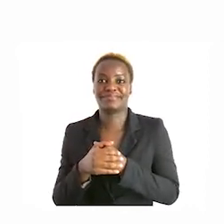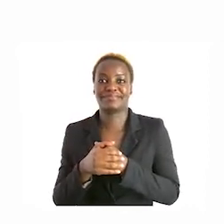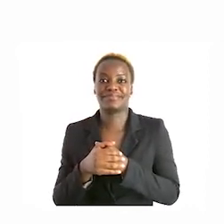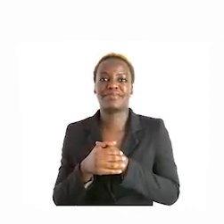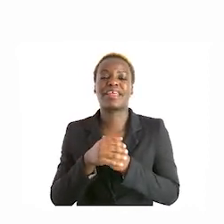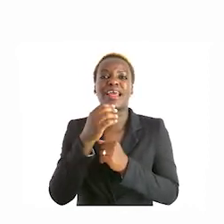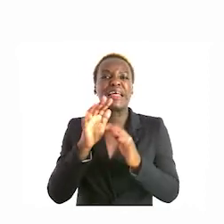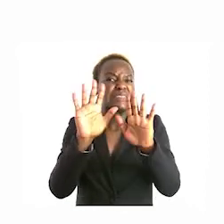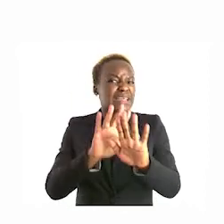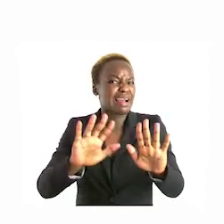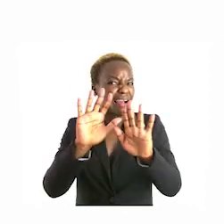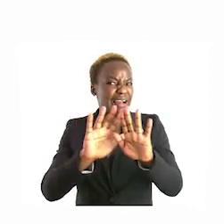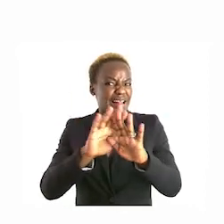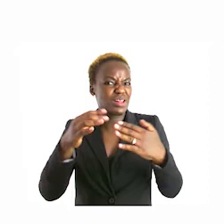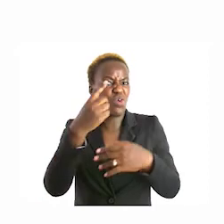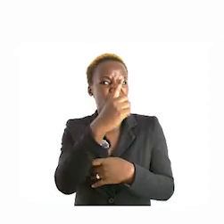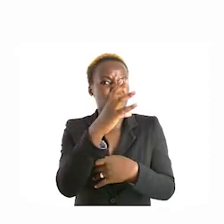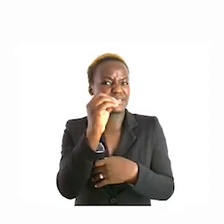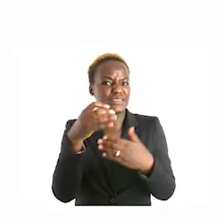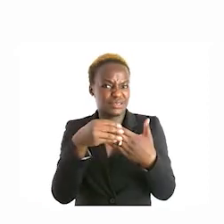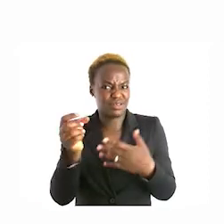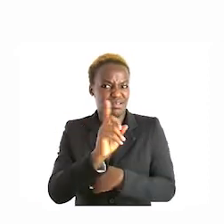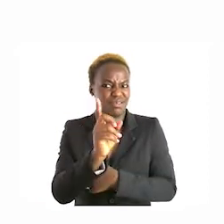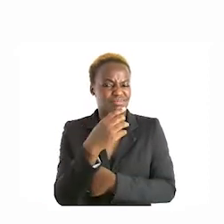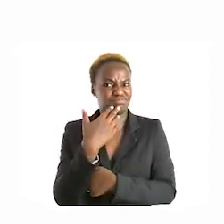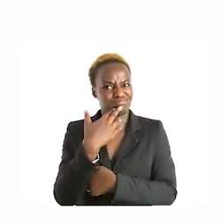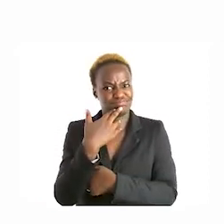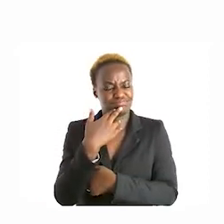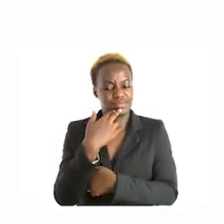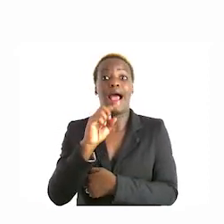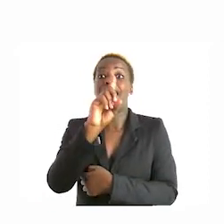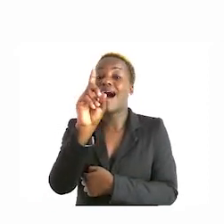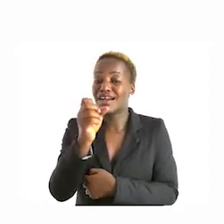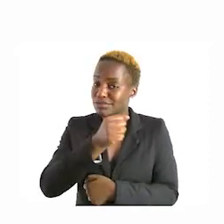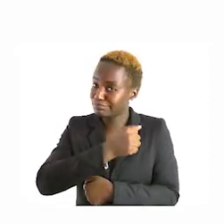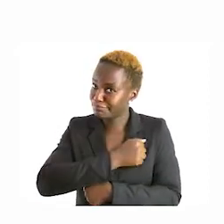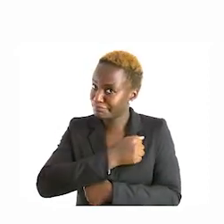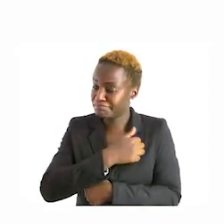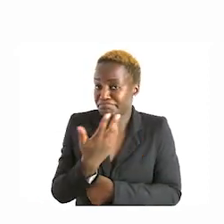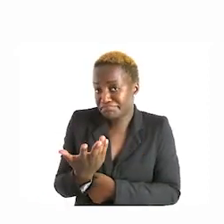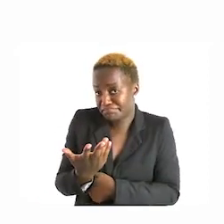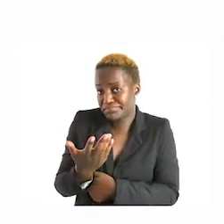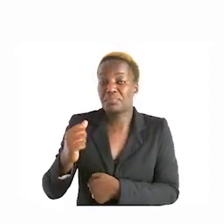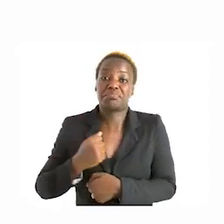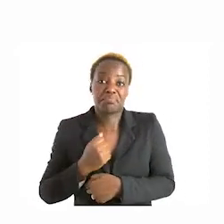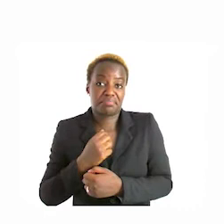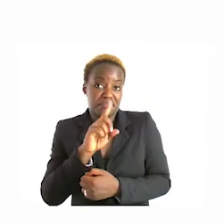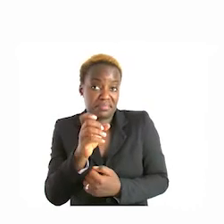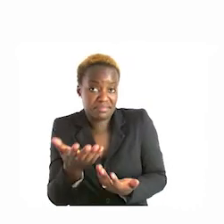is the color of the $10? Okay, that one you need to ask for your mommy as well. And when you take the,